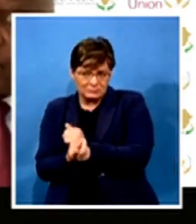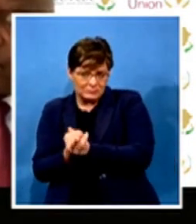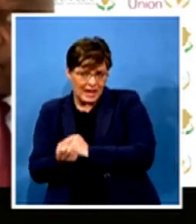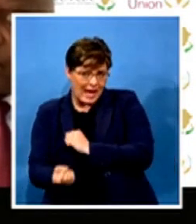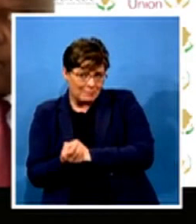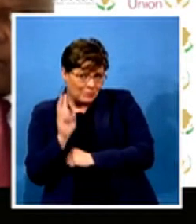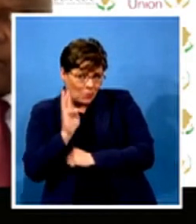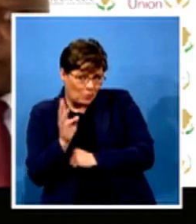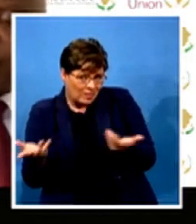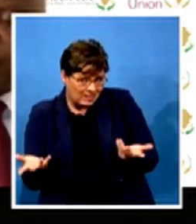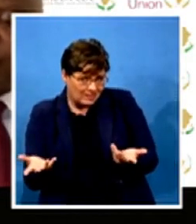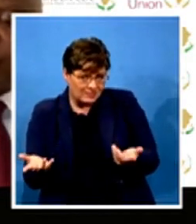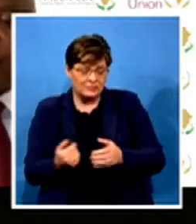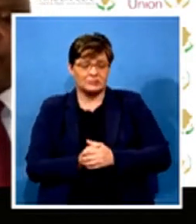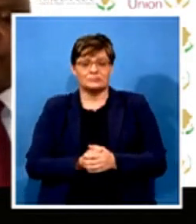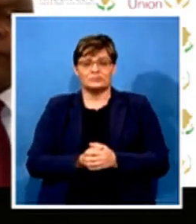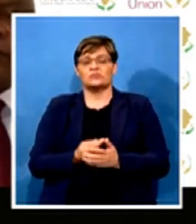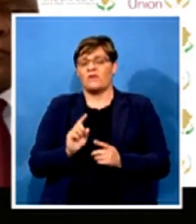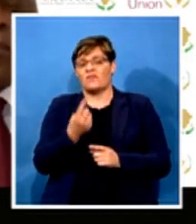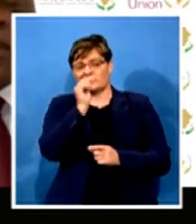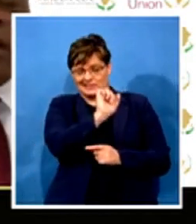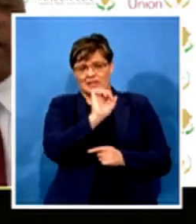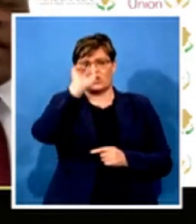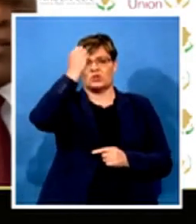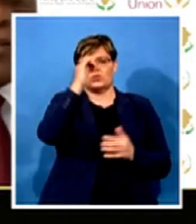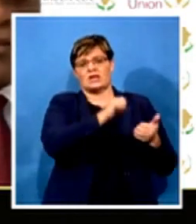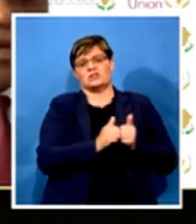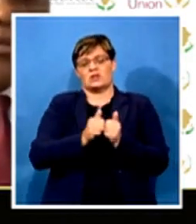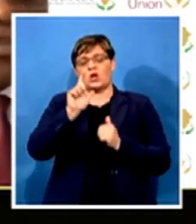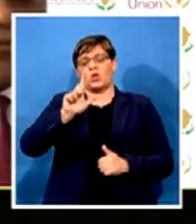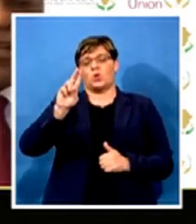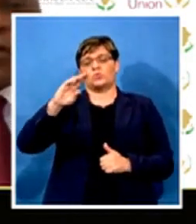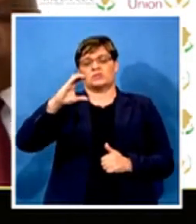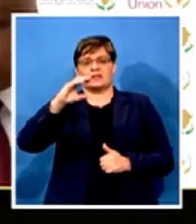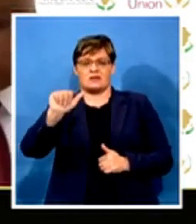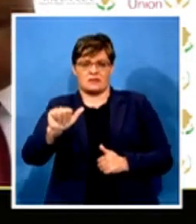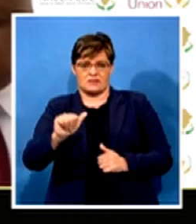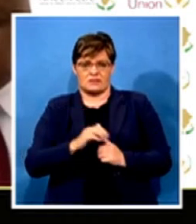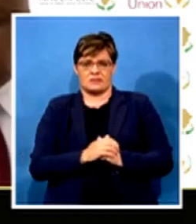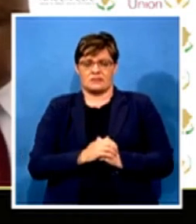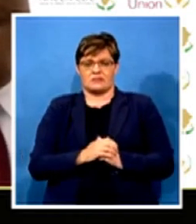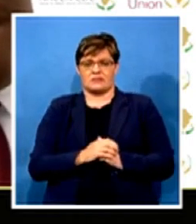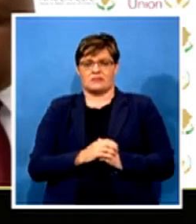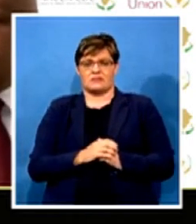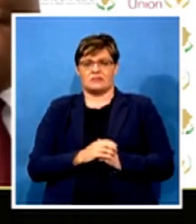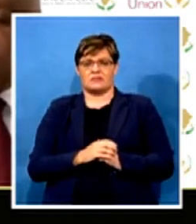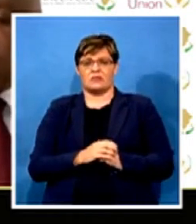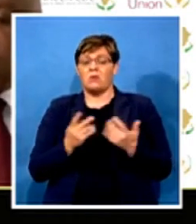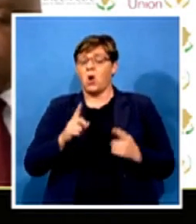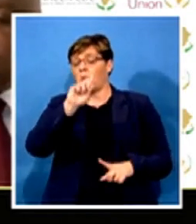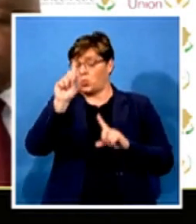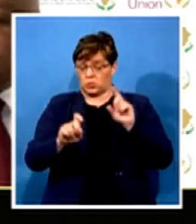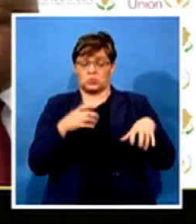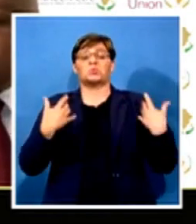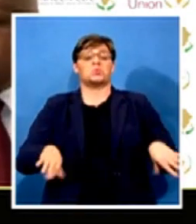the Portuguese news agency, Lusa. Thank you. And those are very good questions. So first of all, with respect